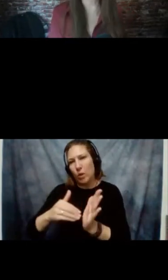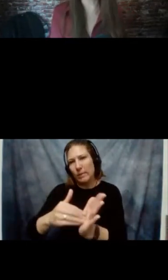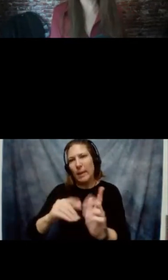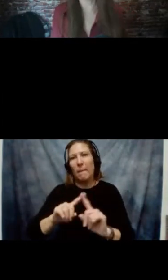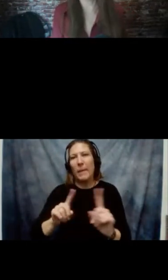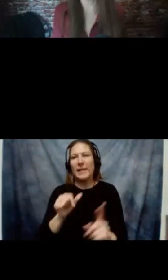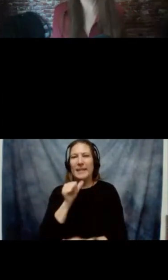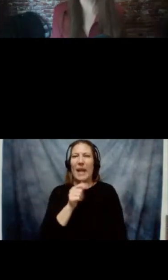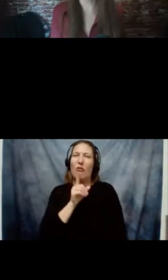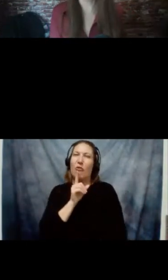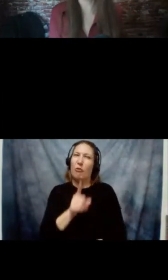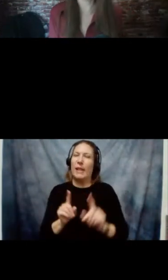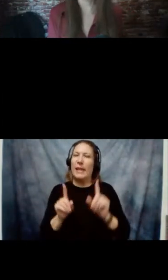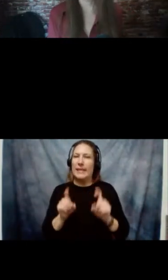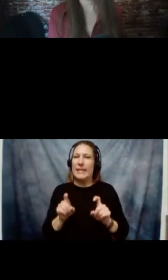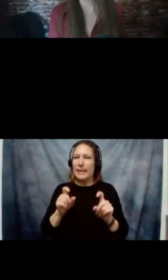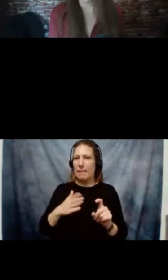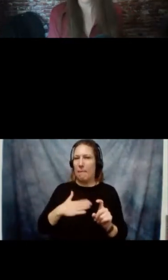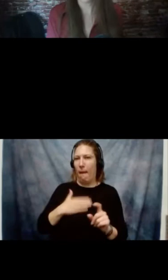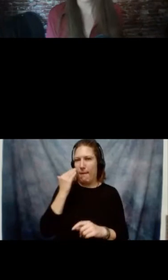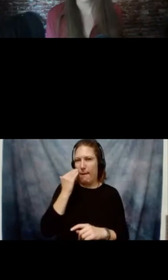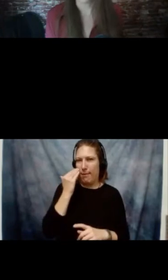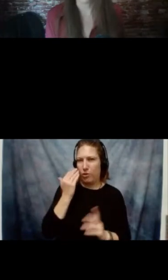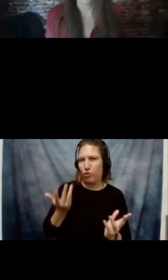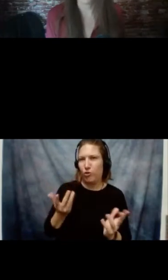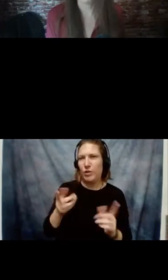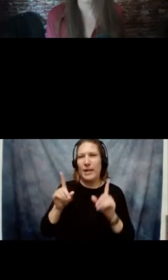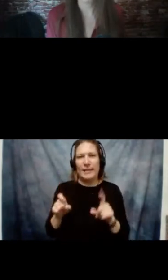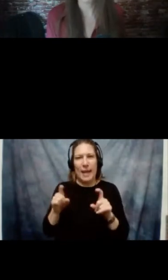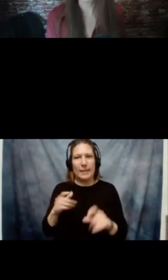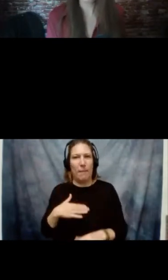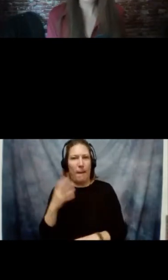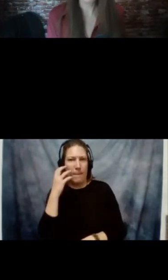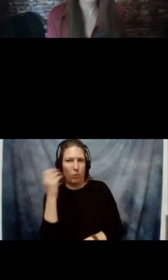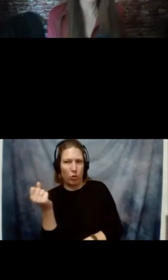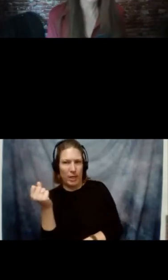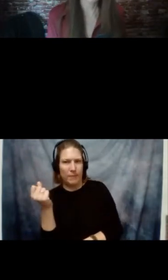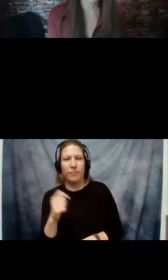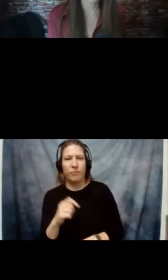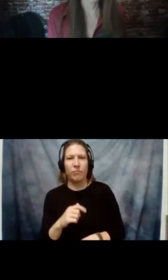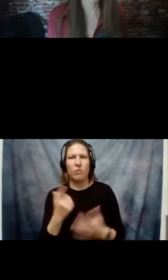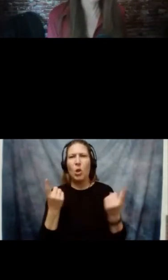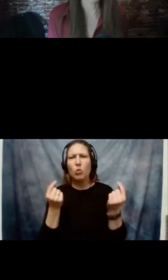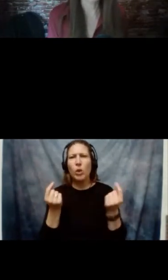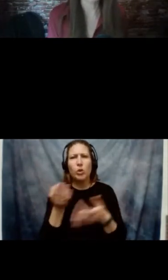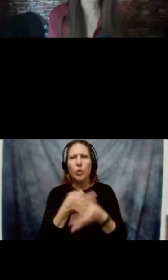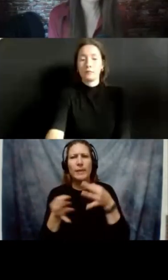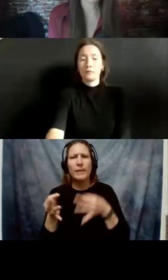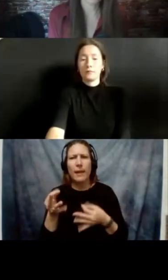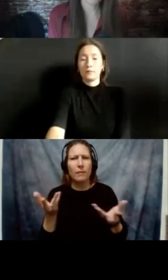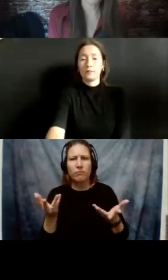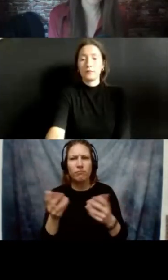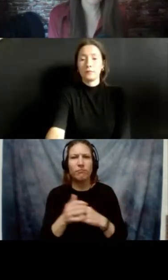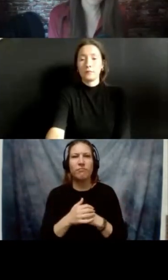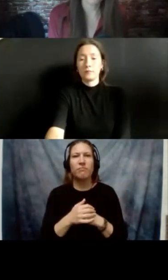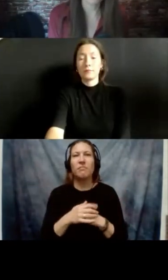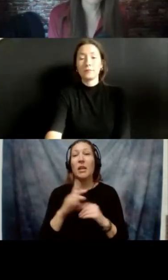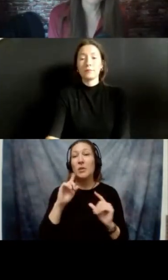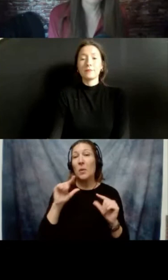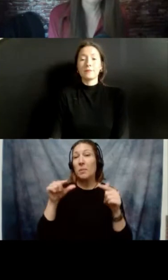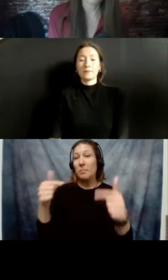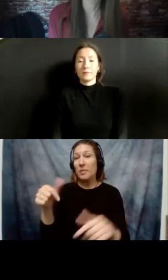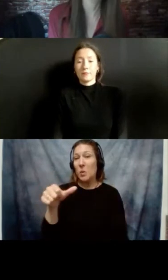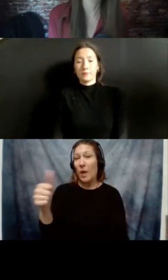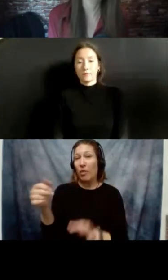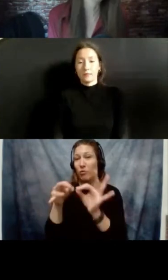do instead? Well, in Storyline, for example, if I was to put this in as test mode